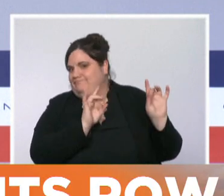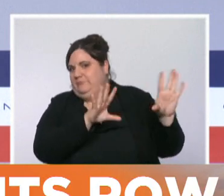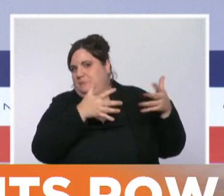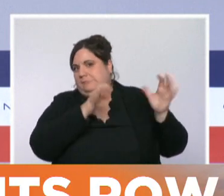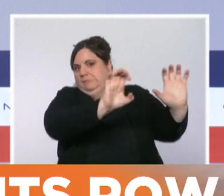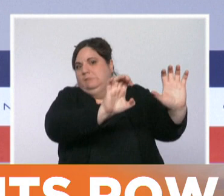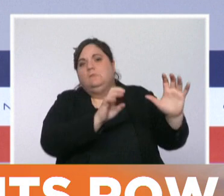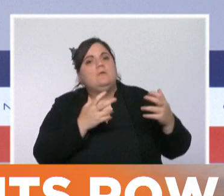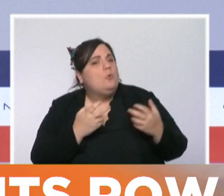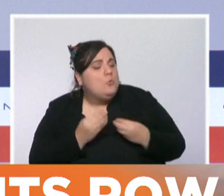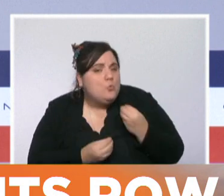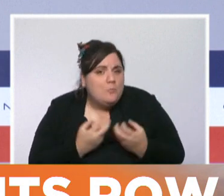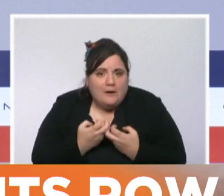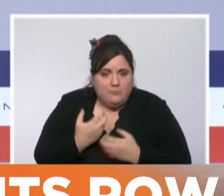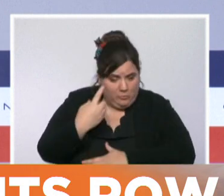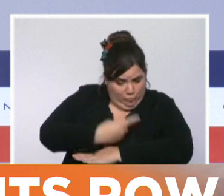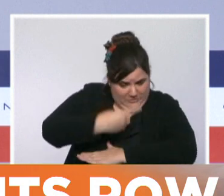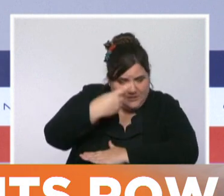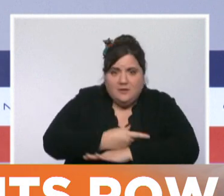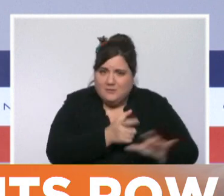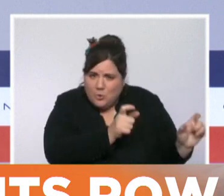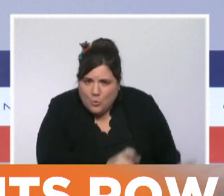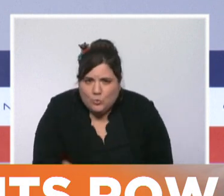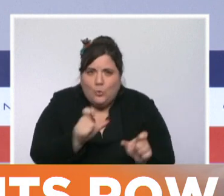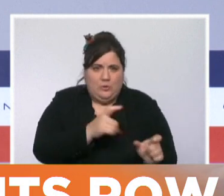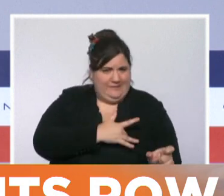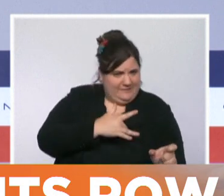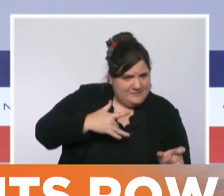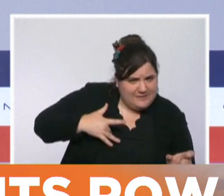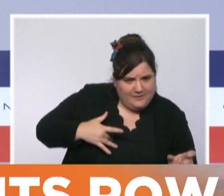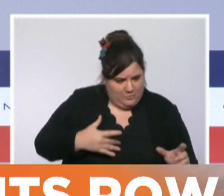sanitary checks on imported products offloaded in the Channel ports.